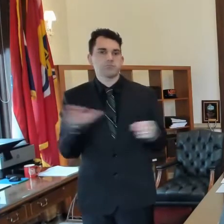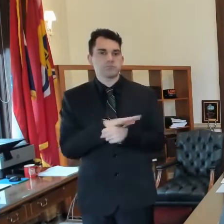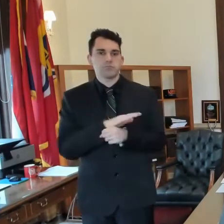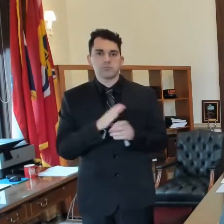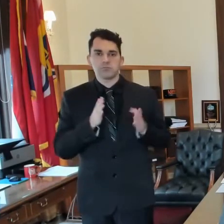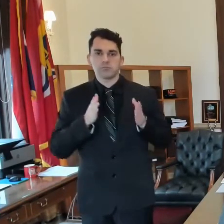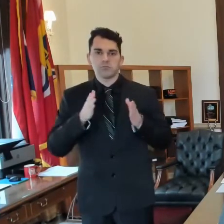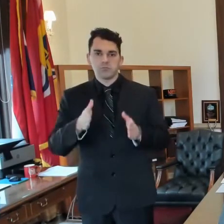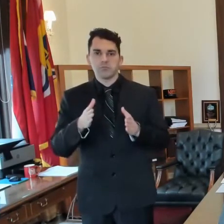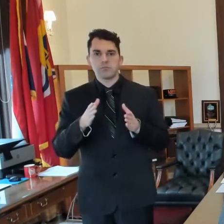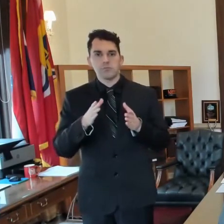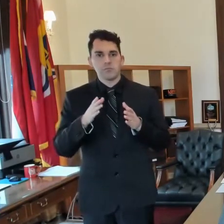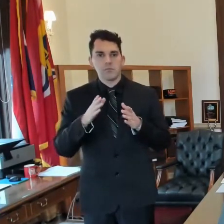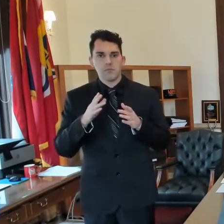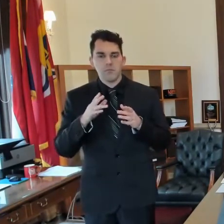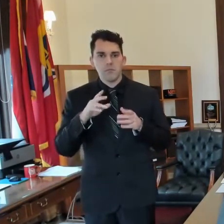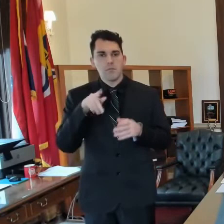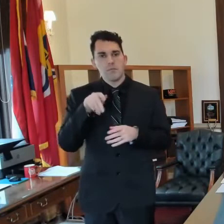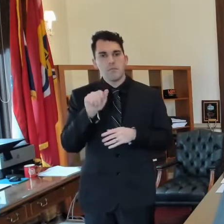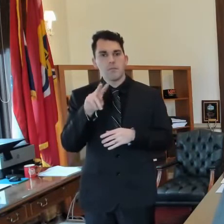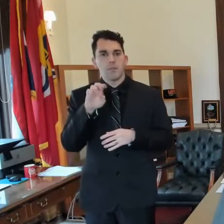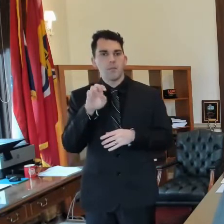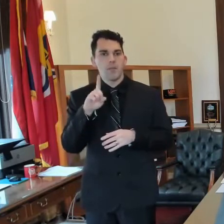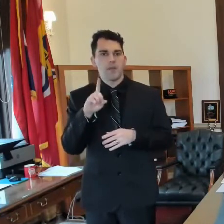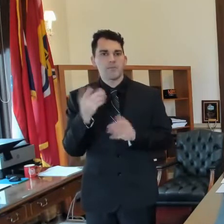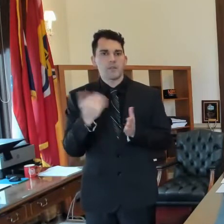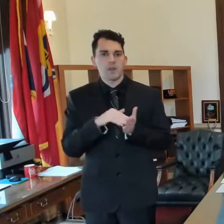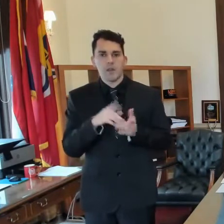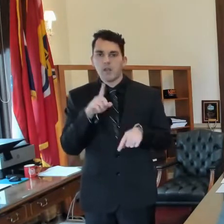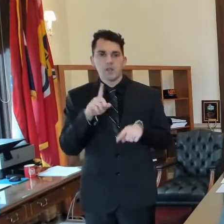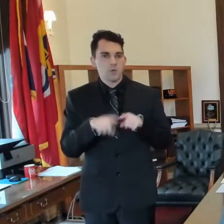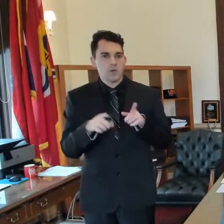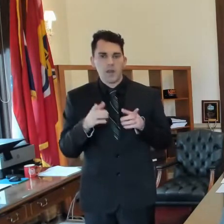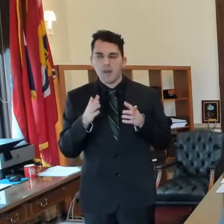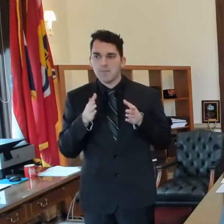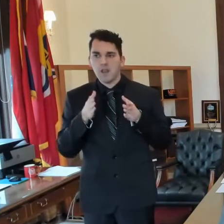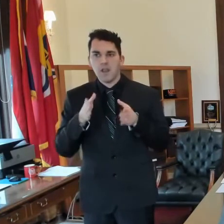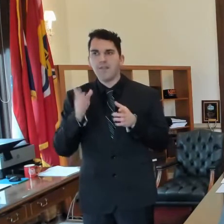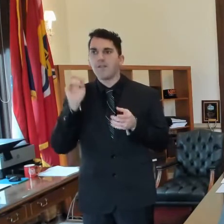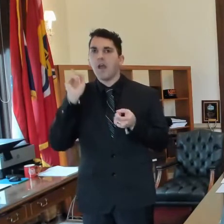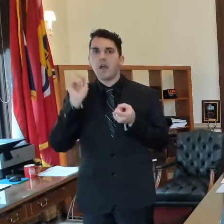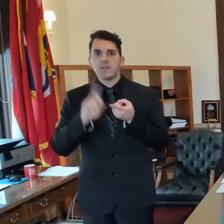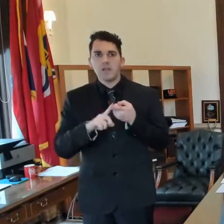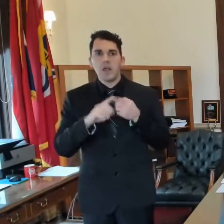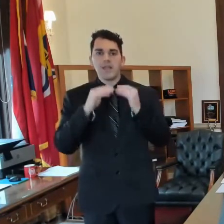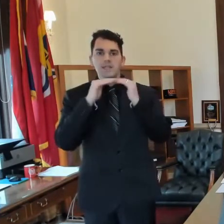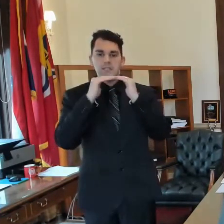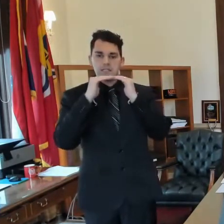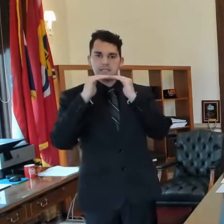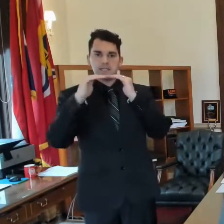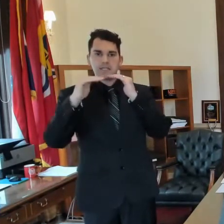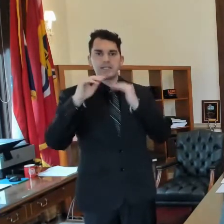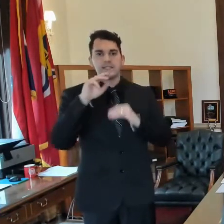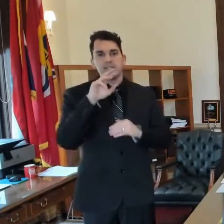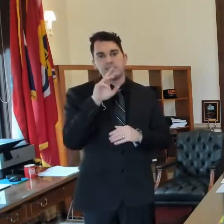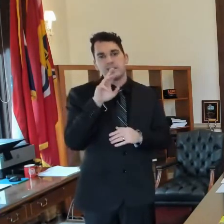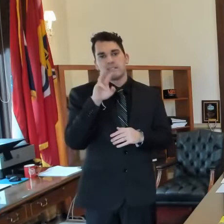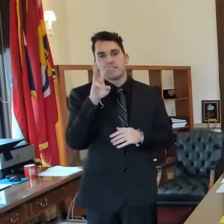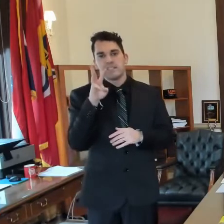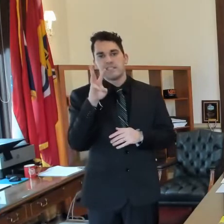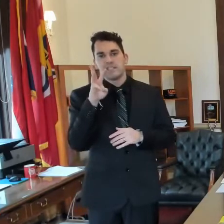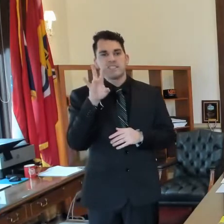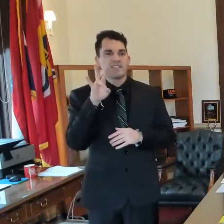can't pave until it's sort of consistently 75 degrees. You don't want to pave, I should say, until